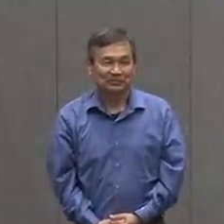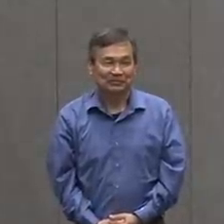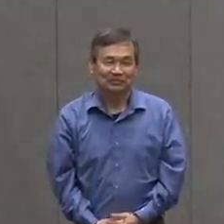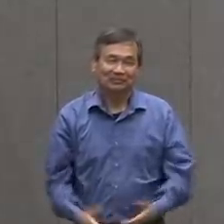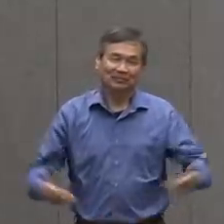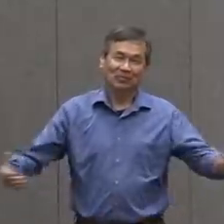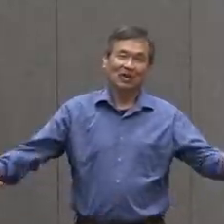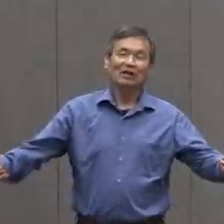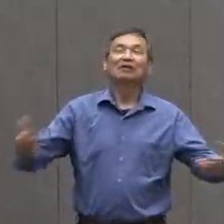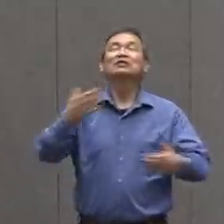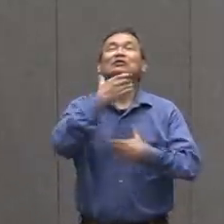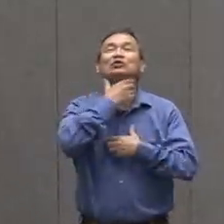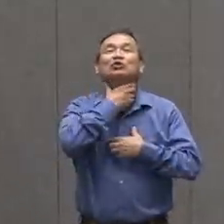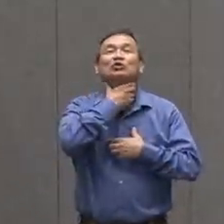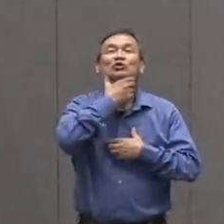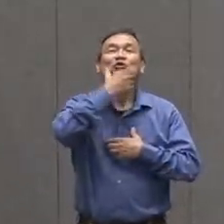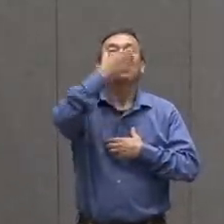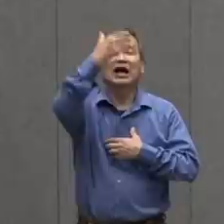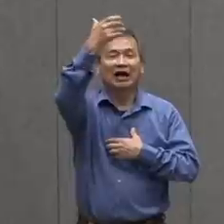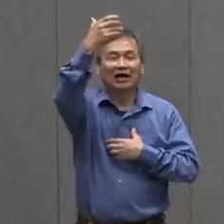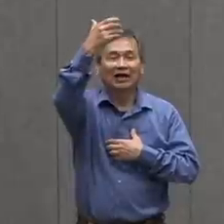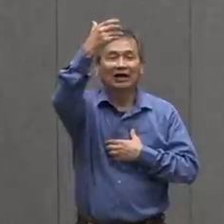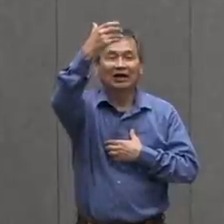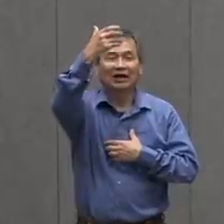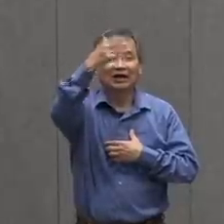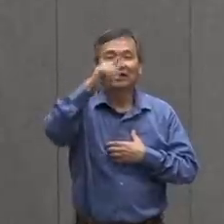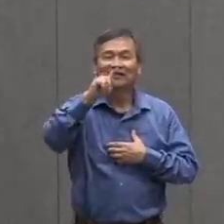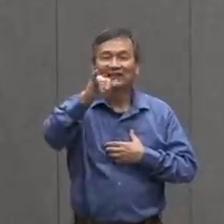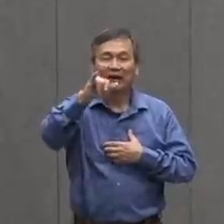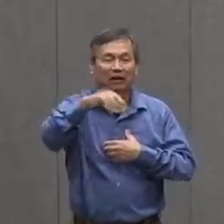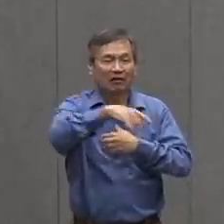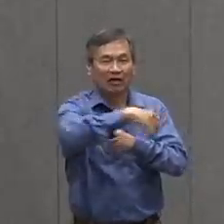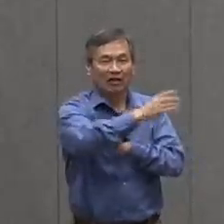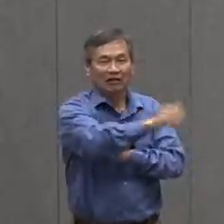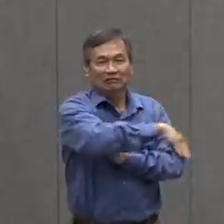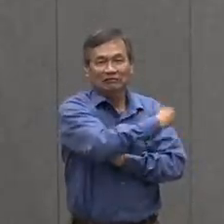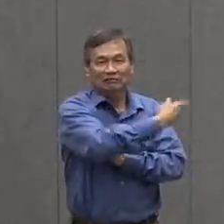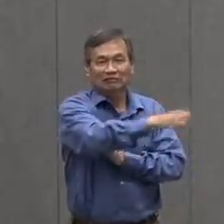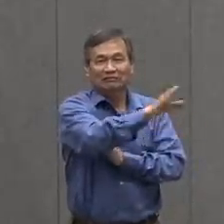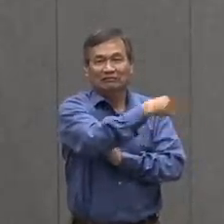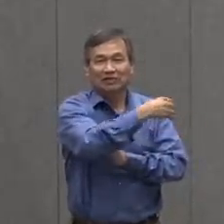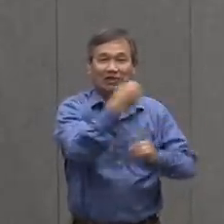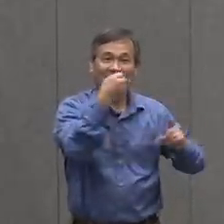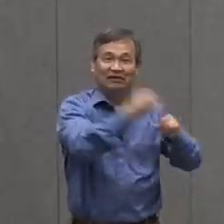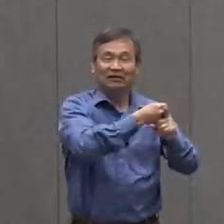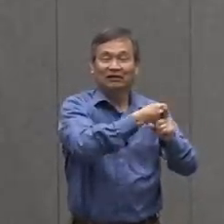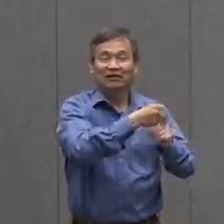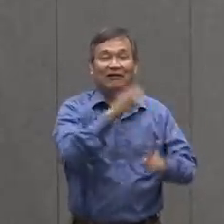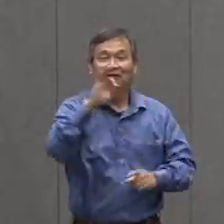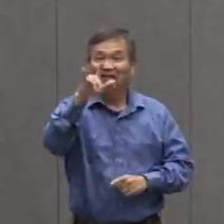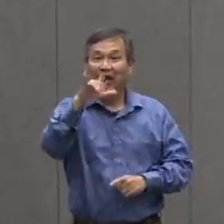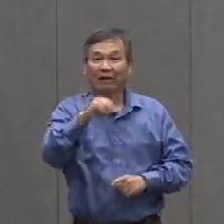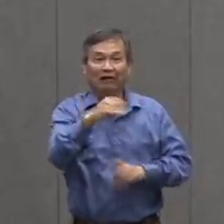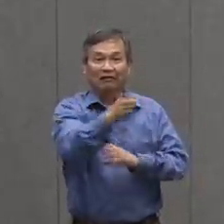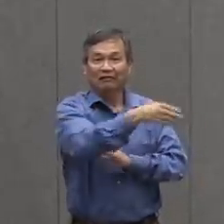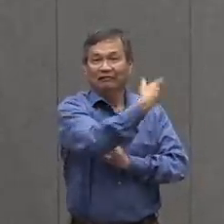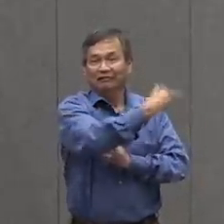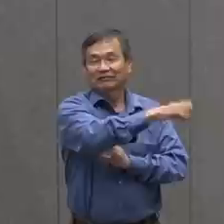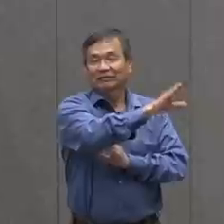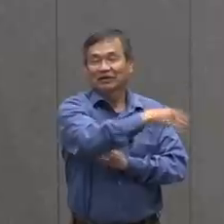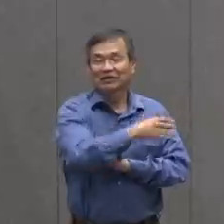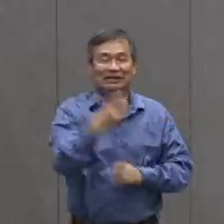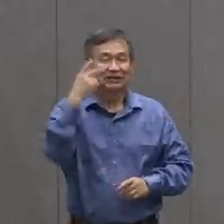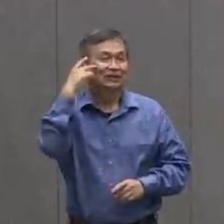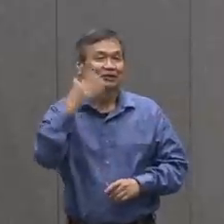If you're a giraffe, you brush off pesky flies with your tail. This giraffe